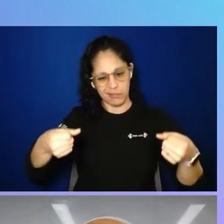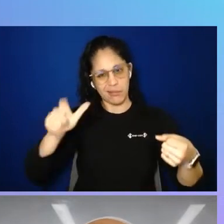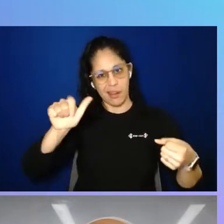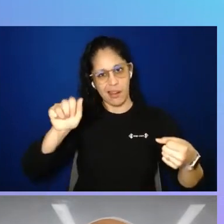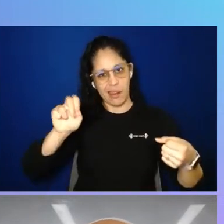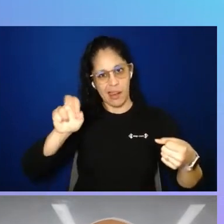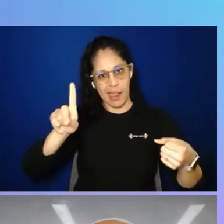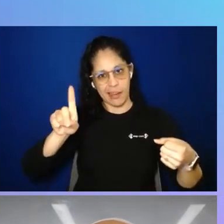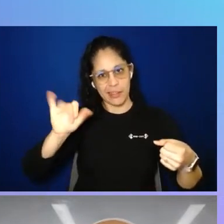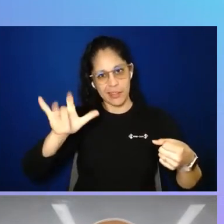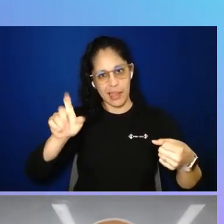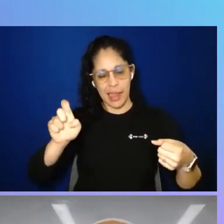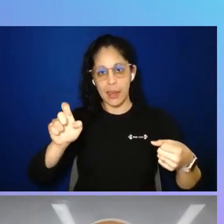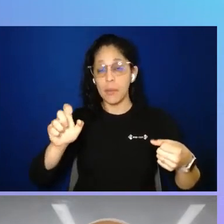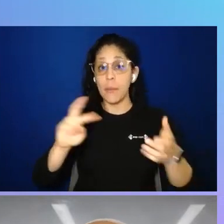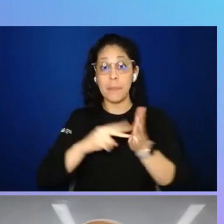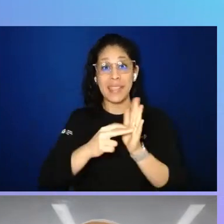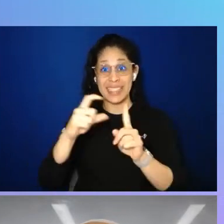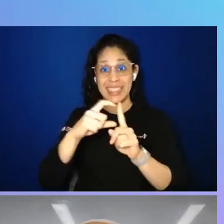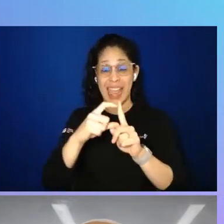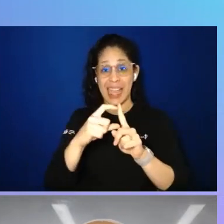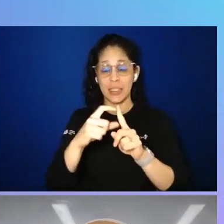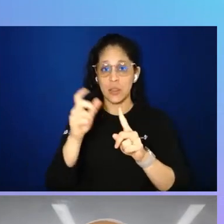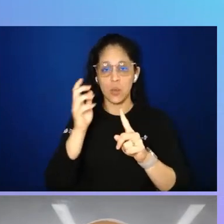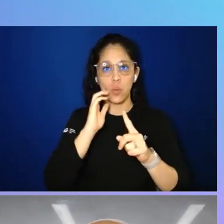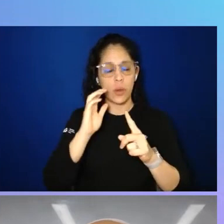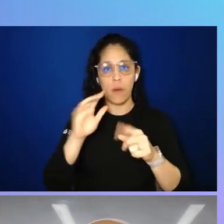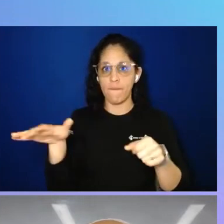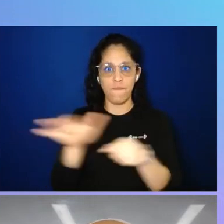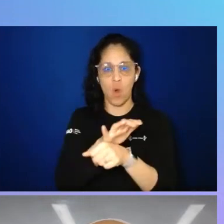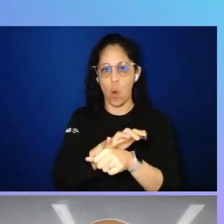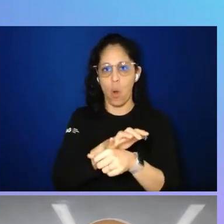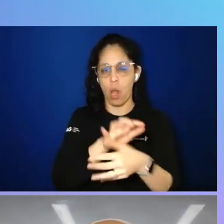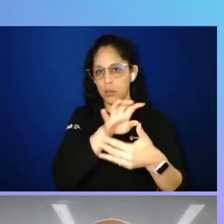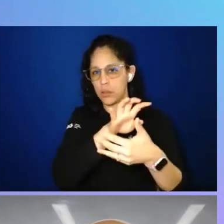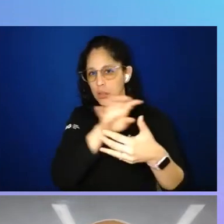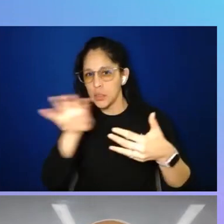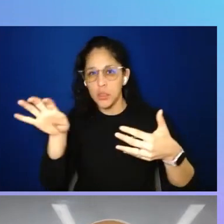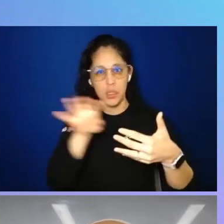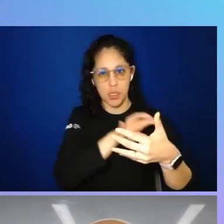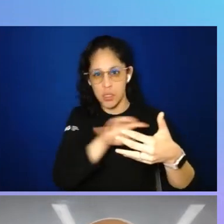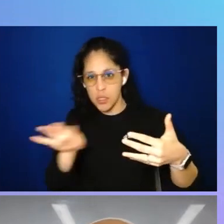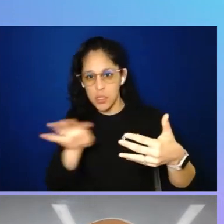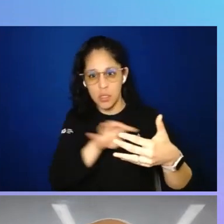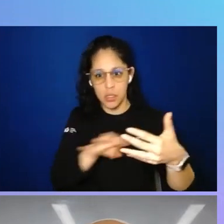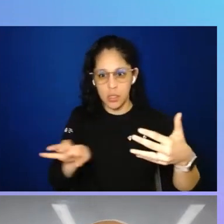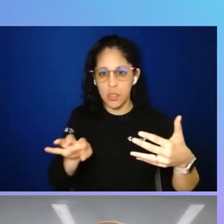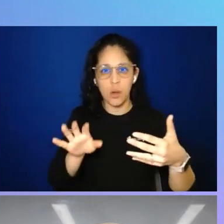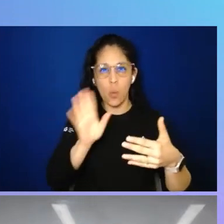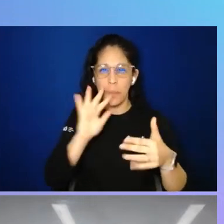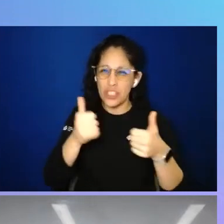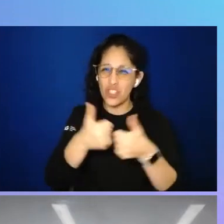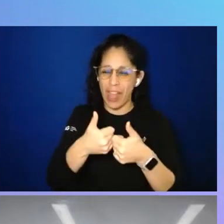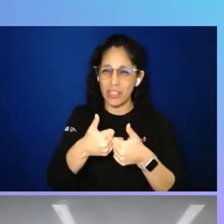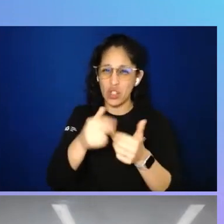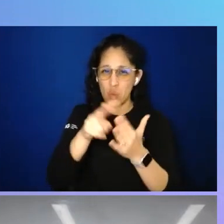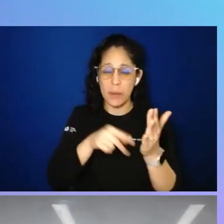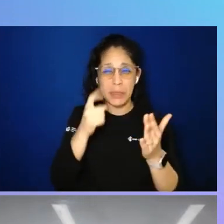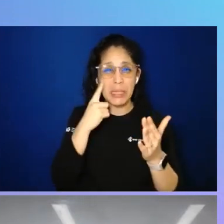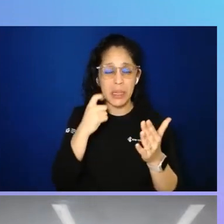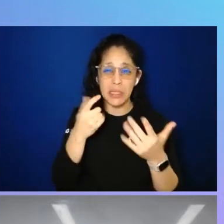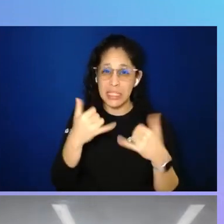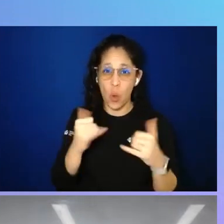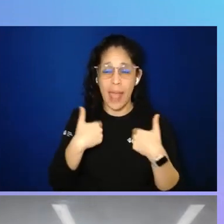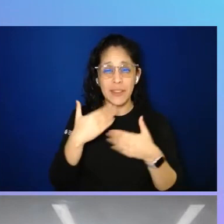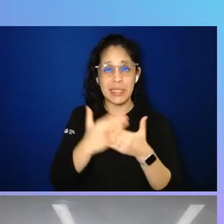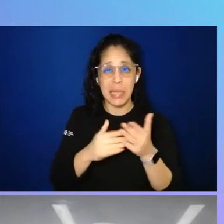screen because if the lines are too long, then it becomes very difficult to read. It will leave some margins in both sides.